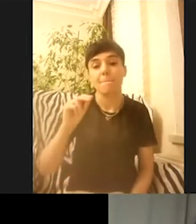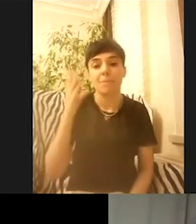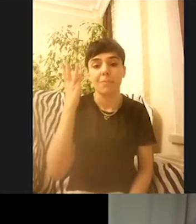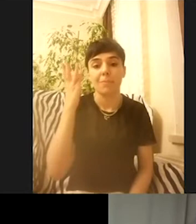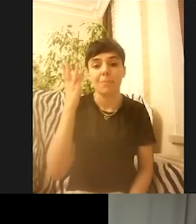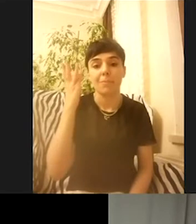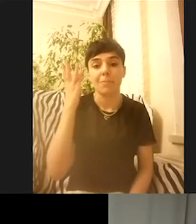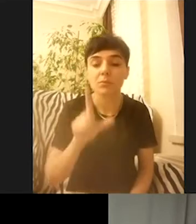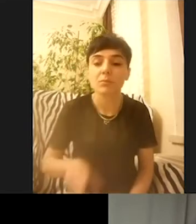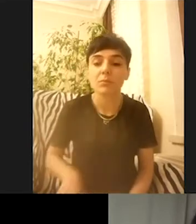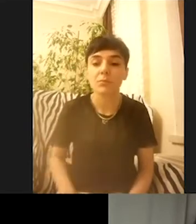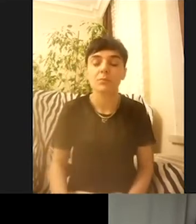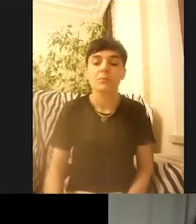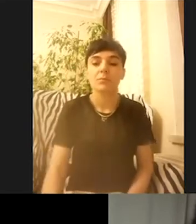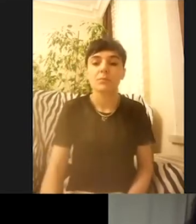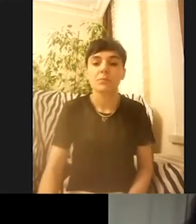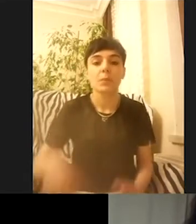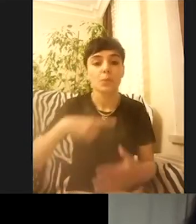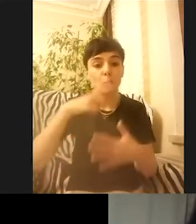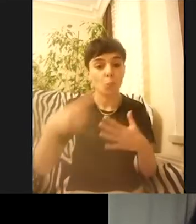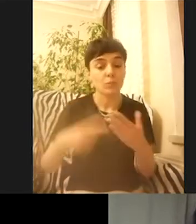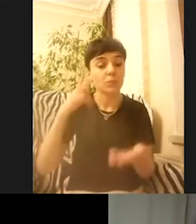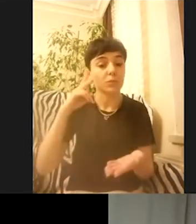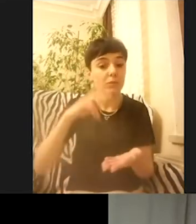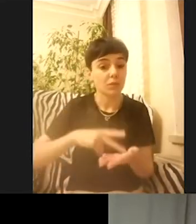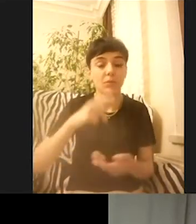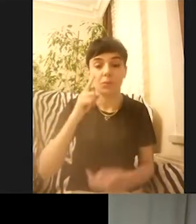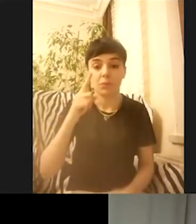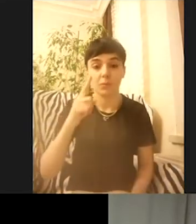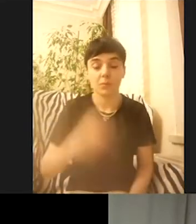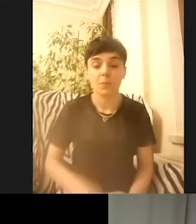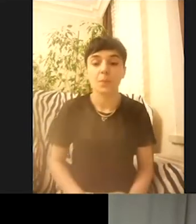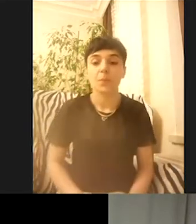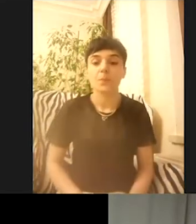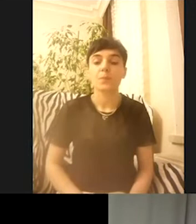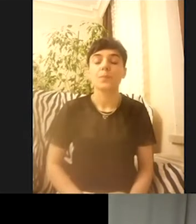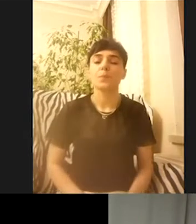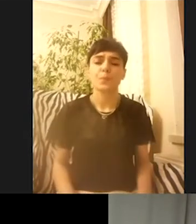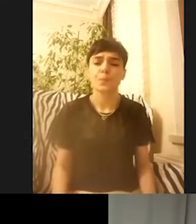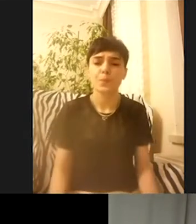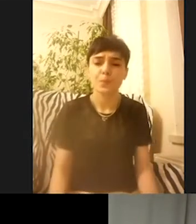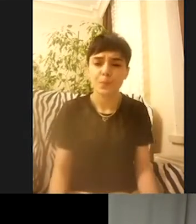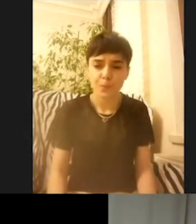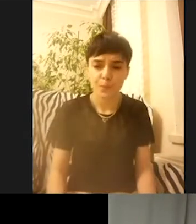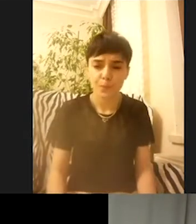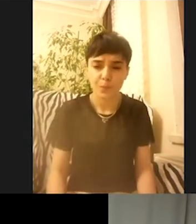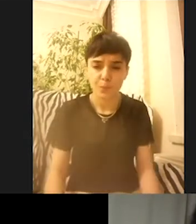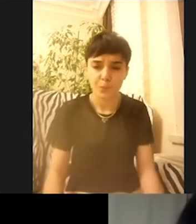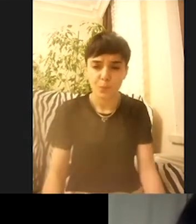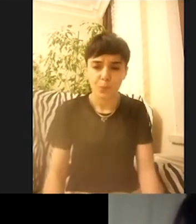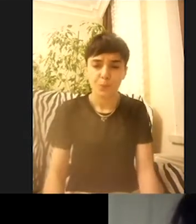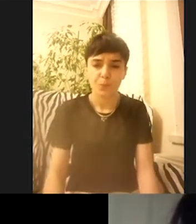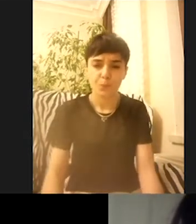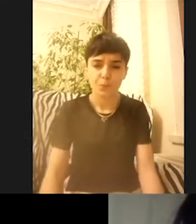club fulfilled all its legal obligations, before newly appointed rector Melih Bulu, previous rector Mehmet Özkan, who was